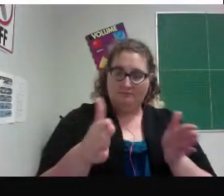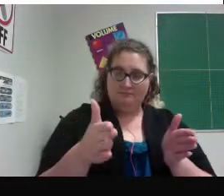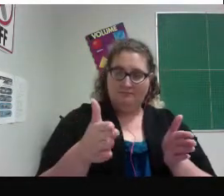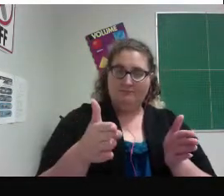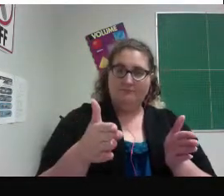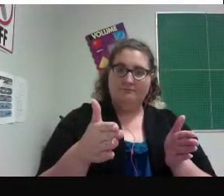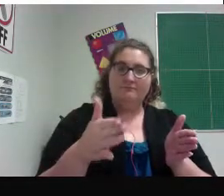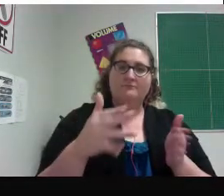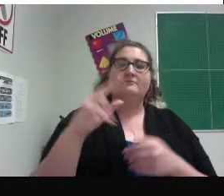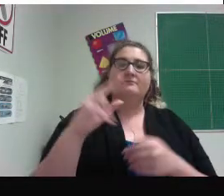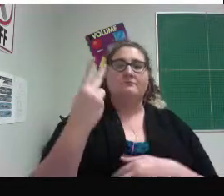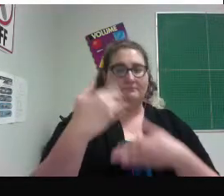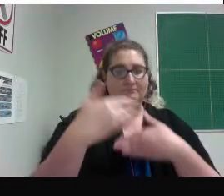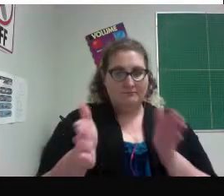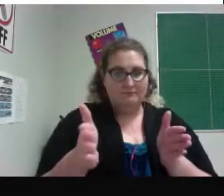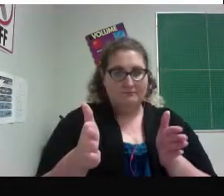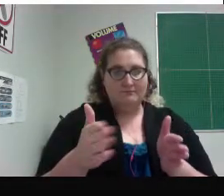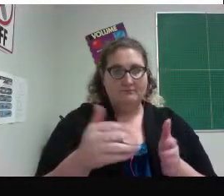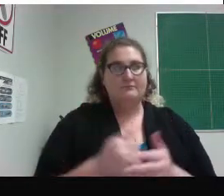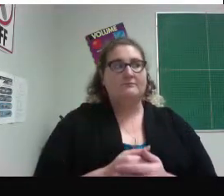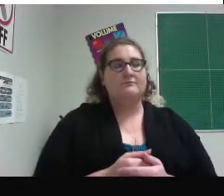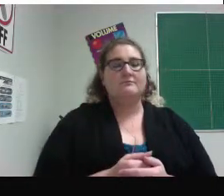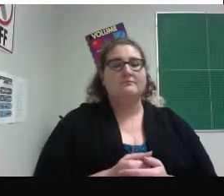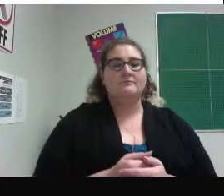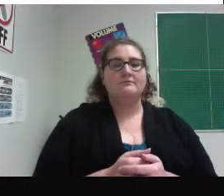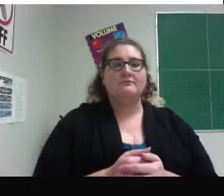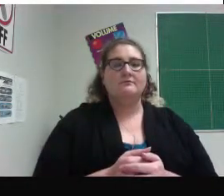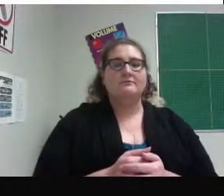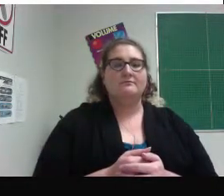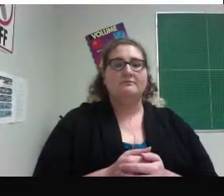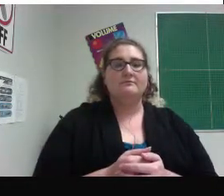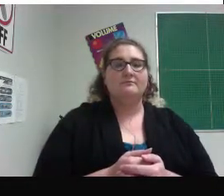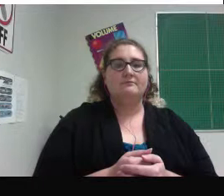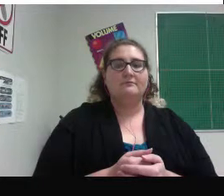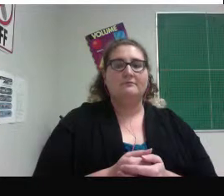first term, second term,